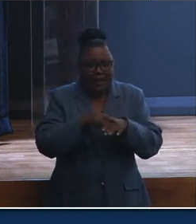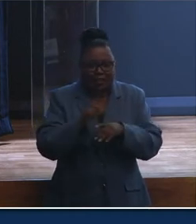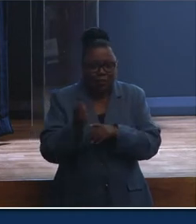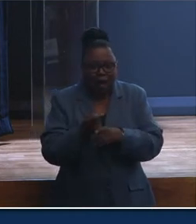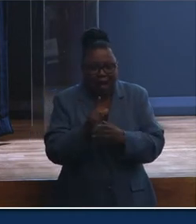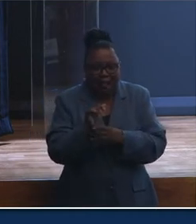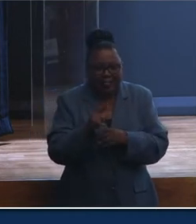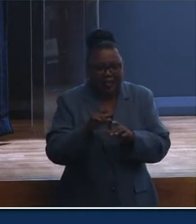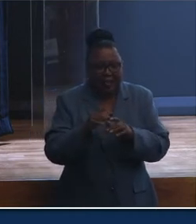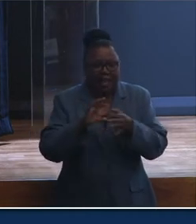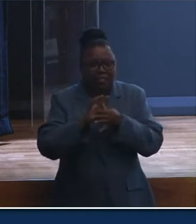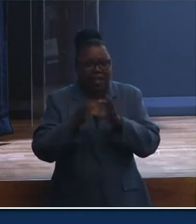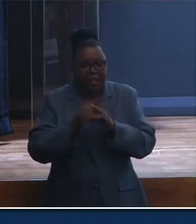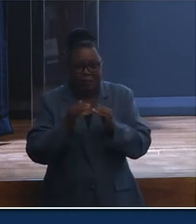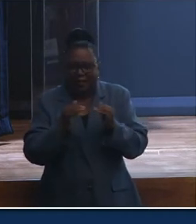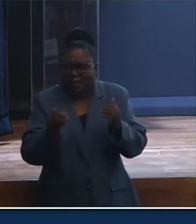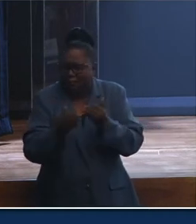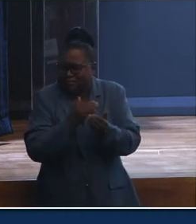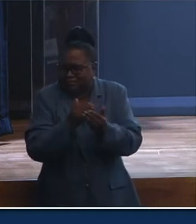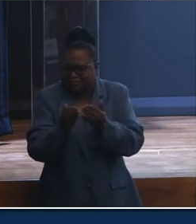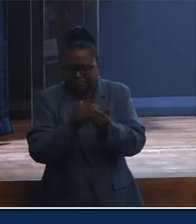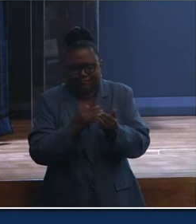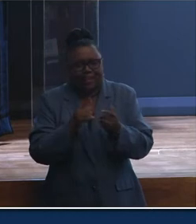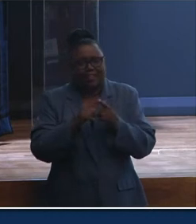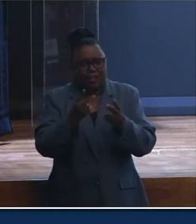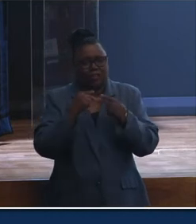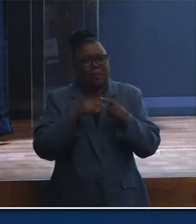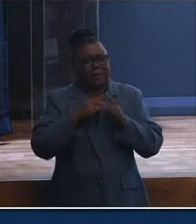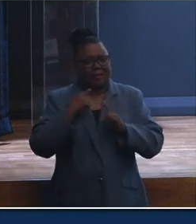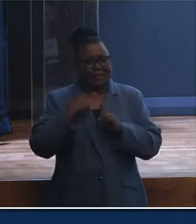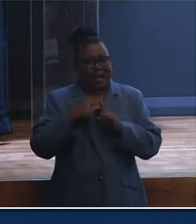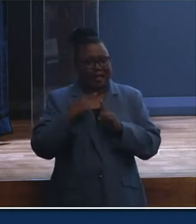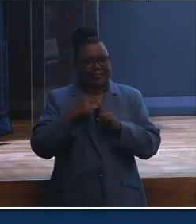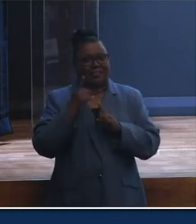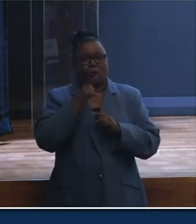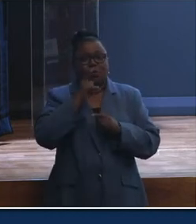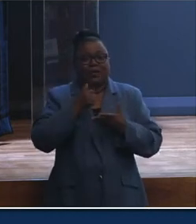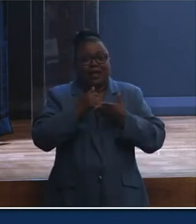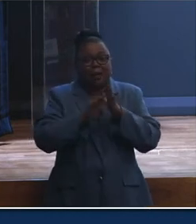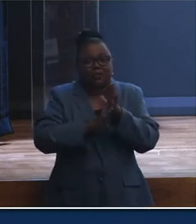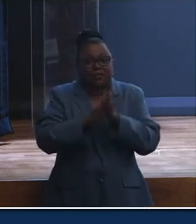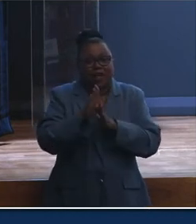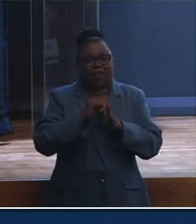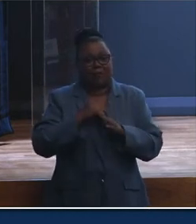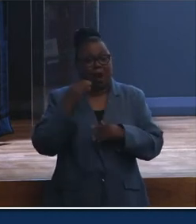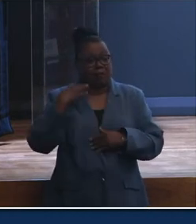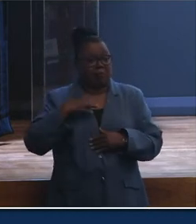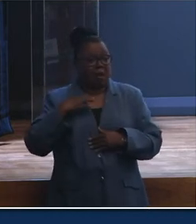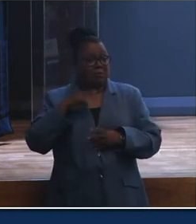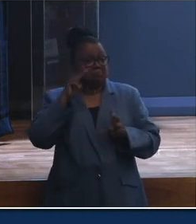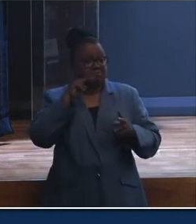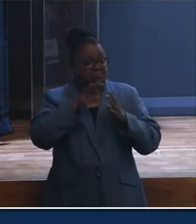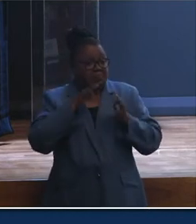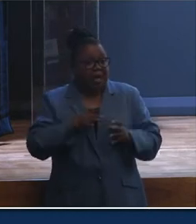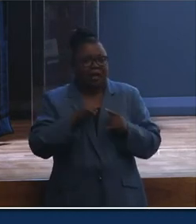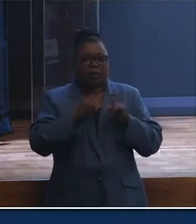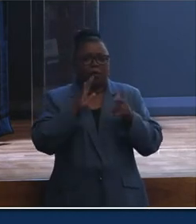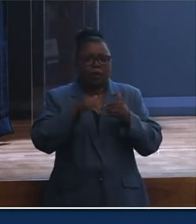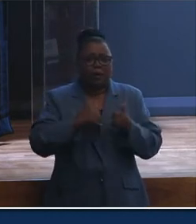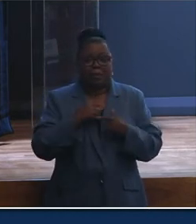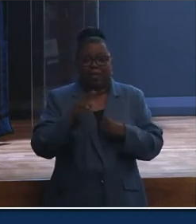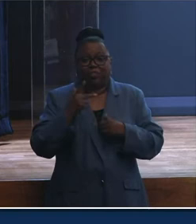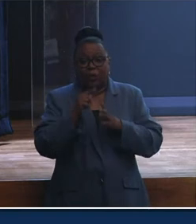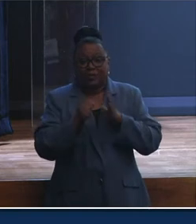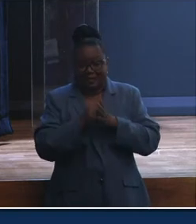Hockey League, at the Olympic level, whatever it is. They saw me as an asset for someone who can help develop our prospects. And going on my